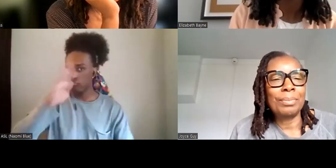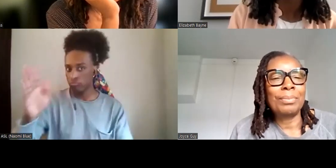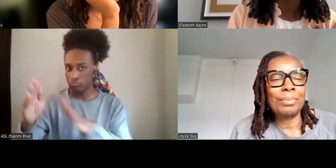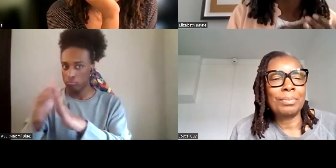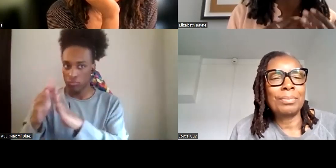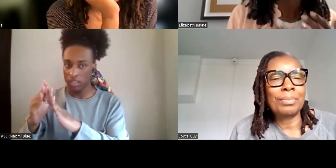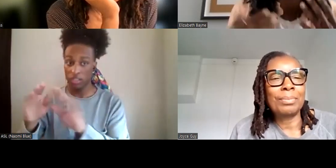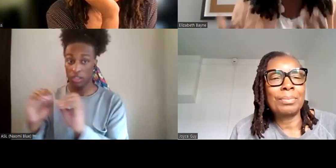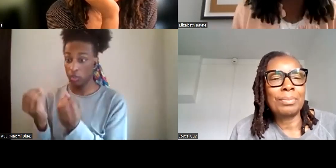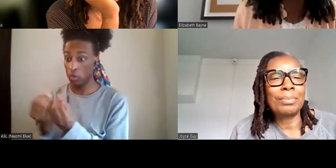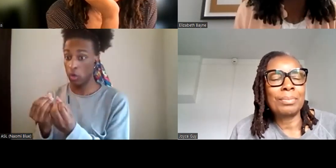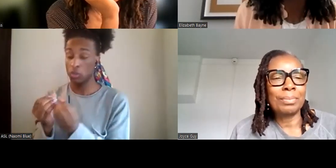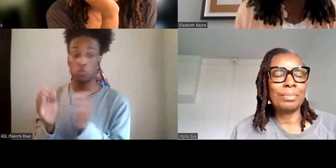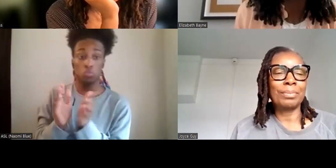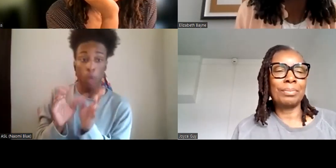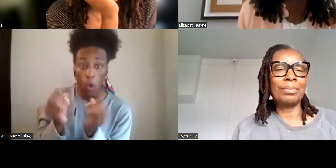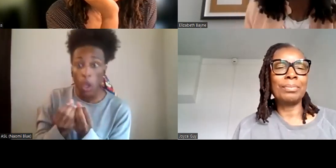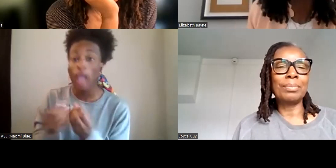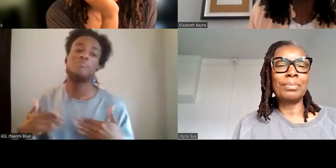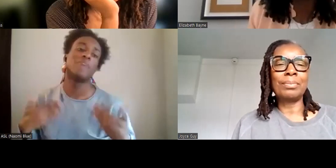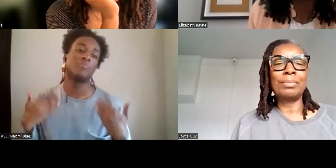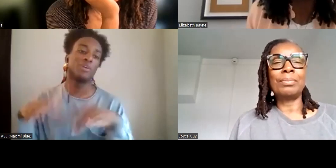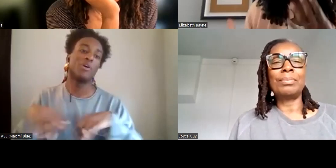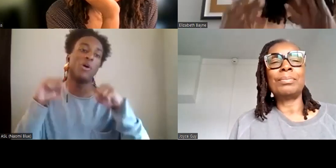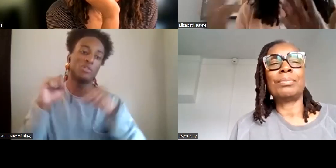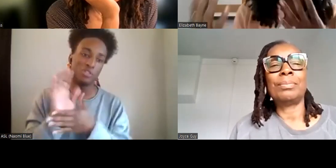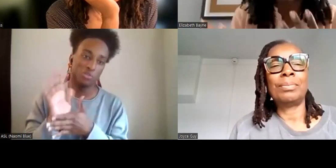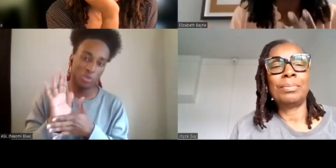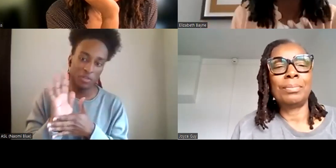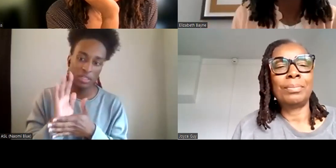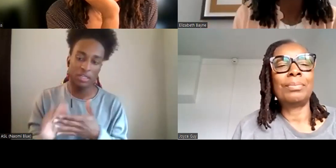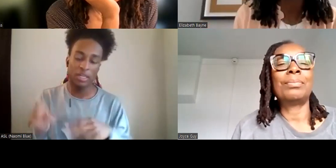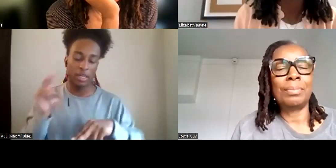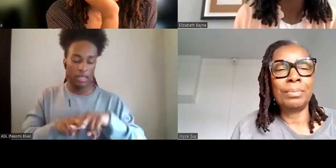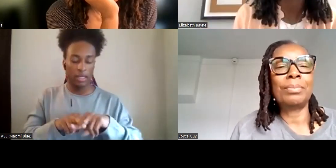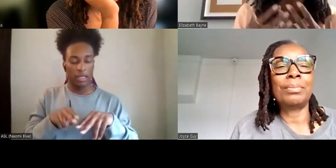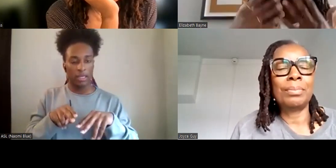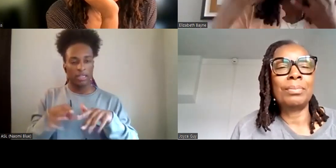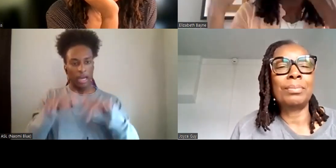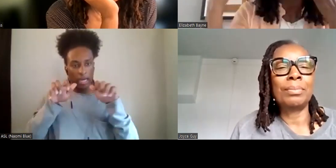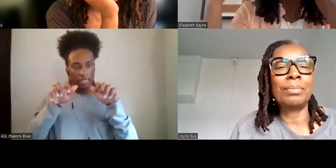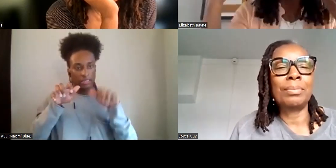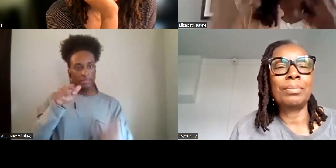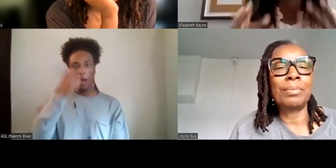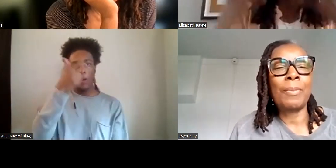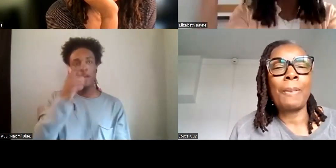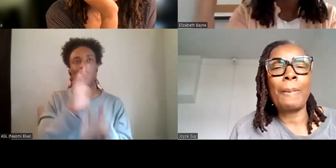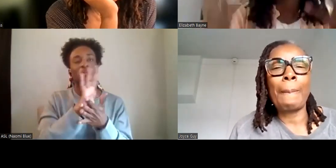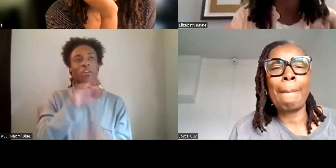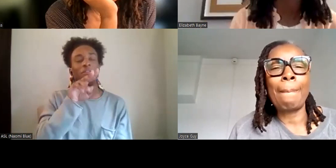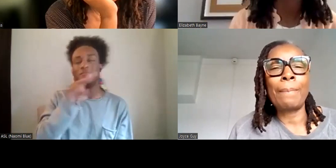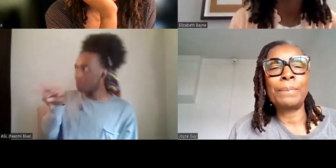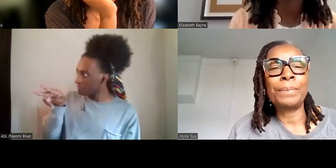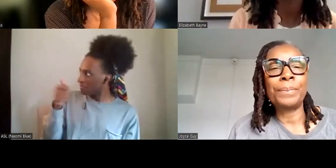And being able to sit in some of those audiences and look at people's faces and see their reactions in real time to the, seeing themselves